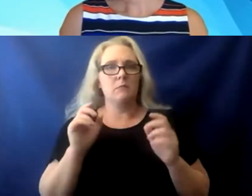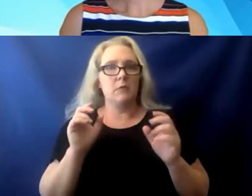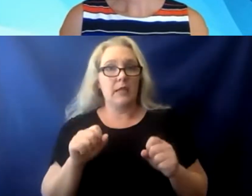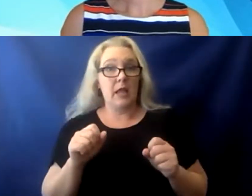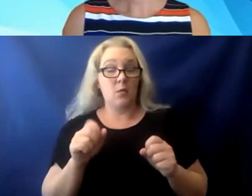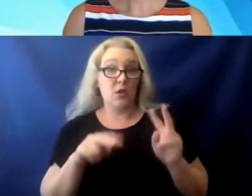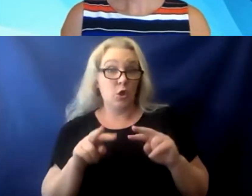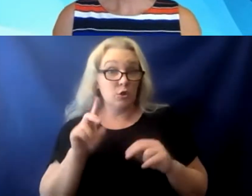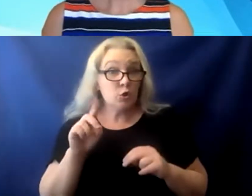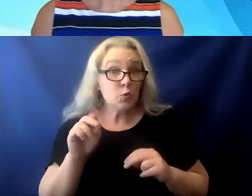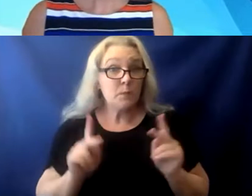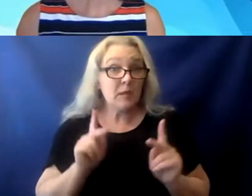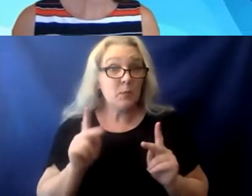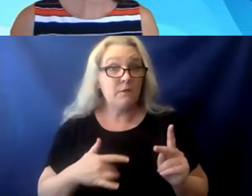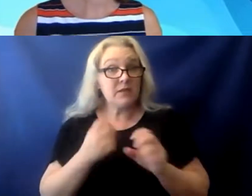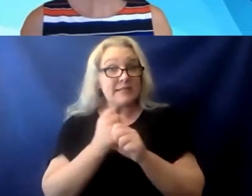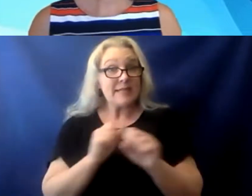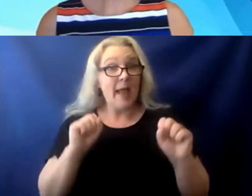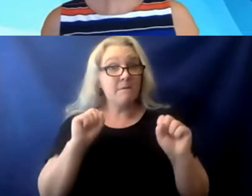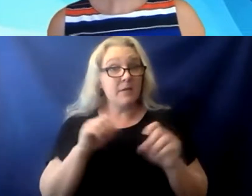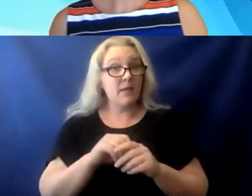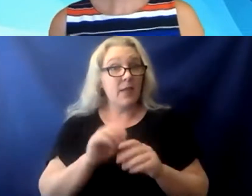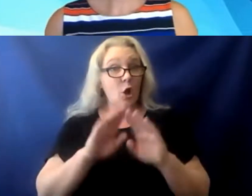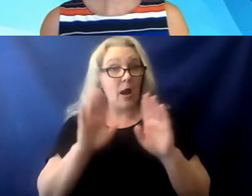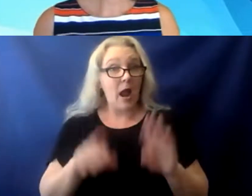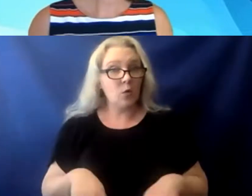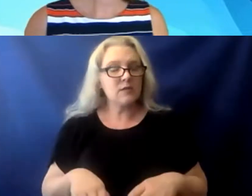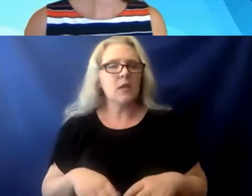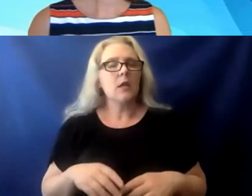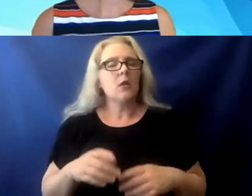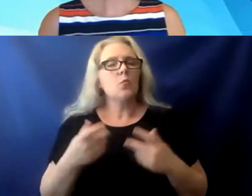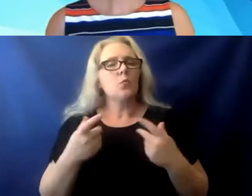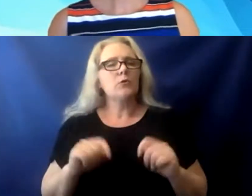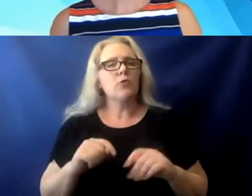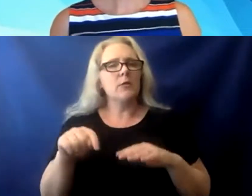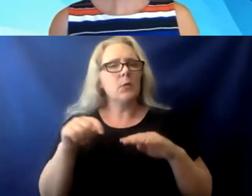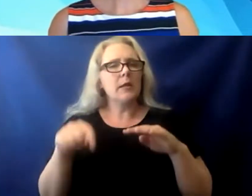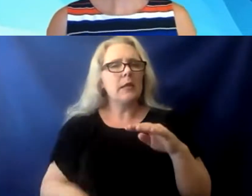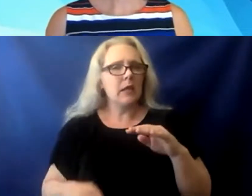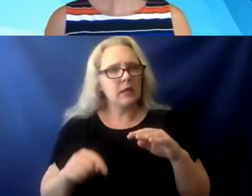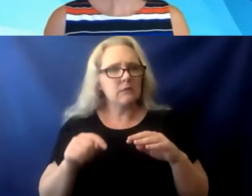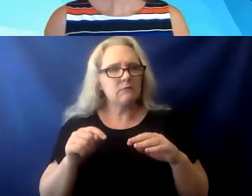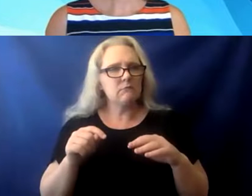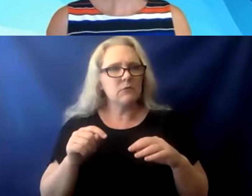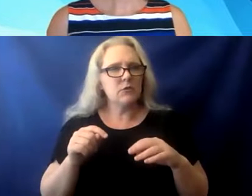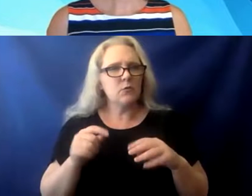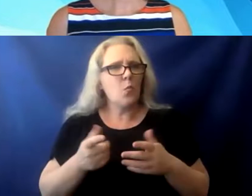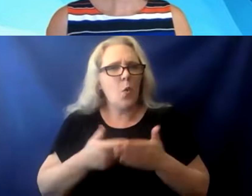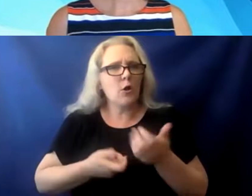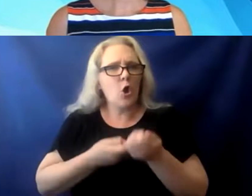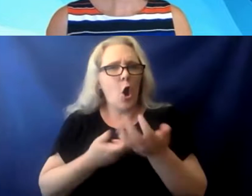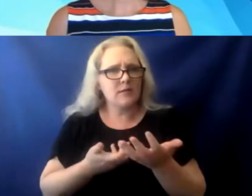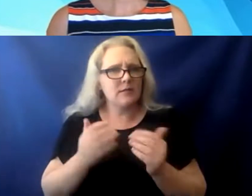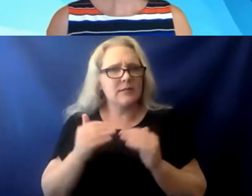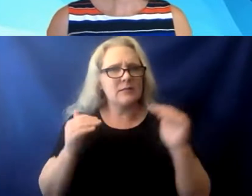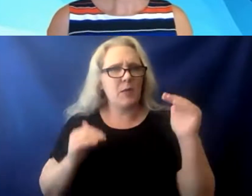safe in their housing, and do, you know, those things that really get us to some more of the root causes around disparities that are not only